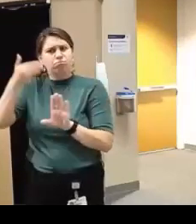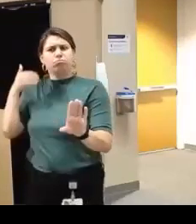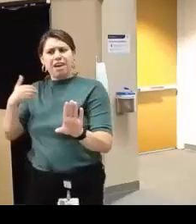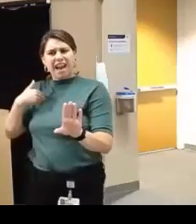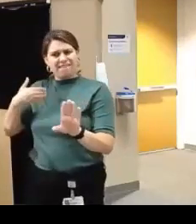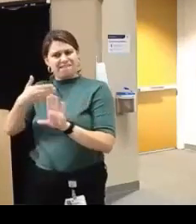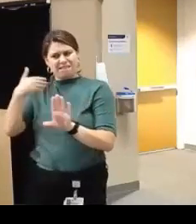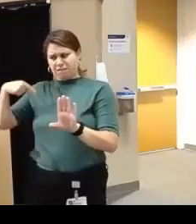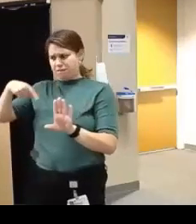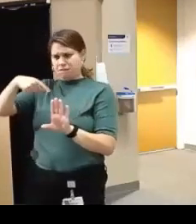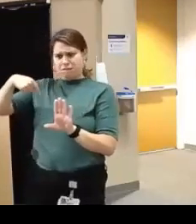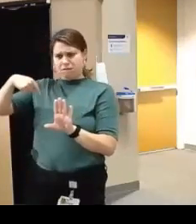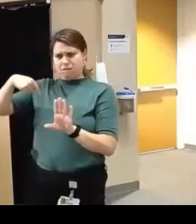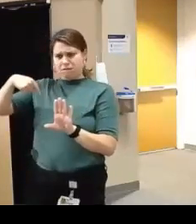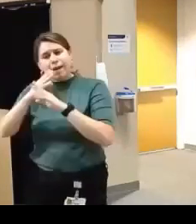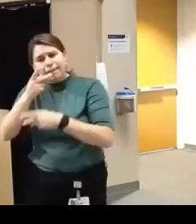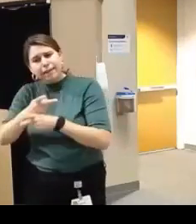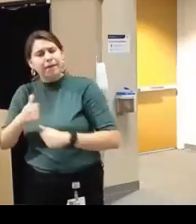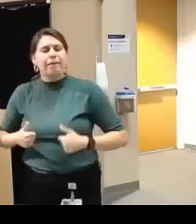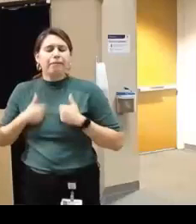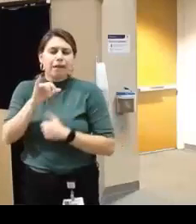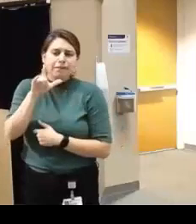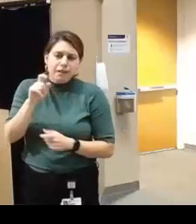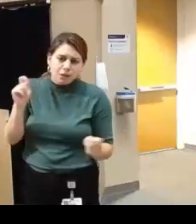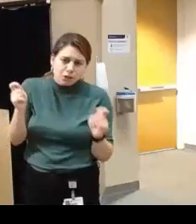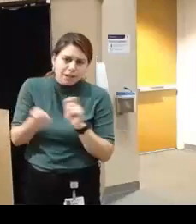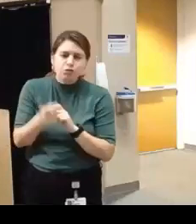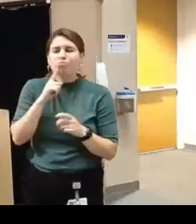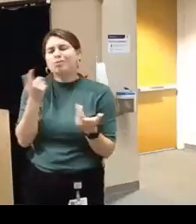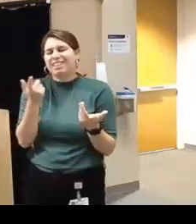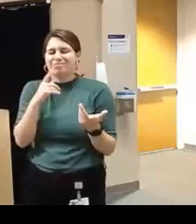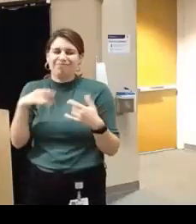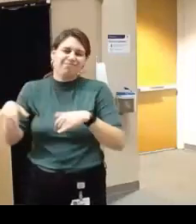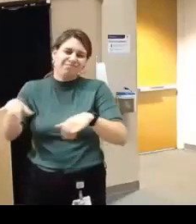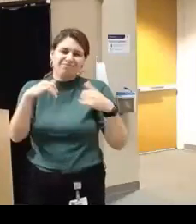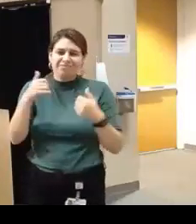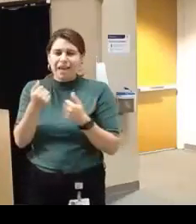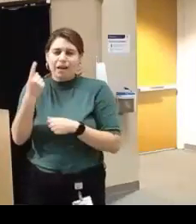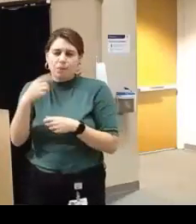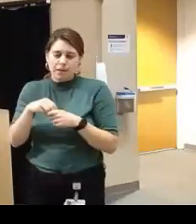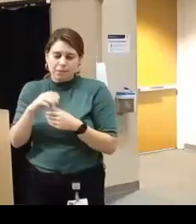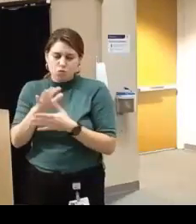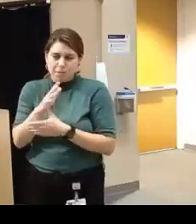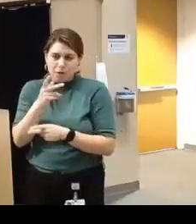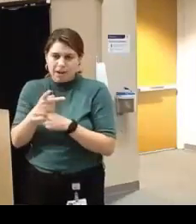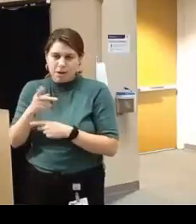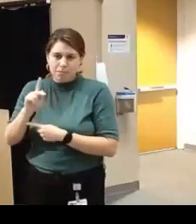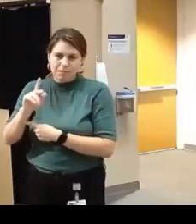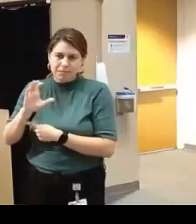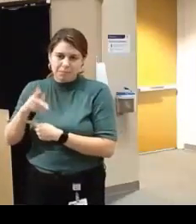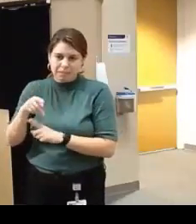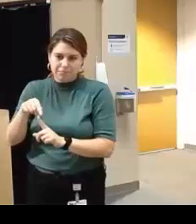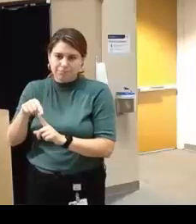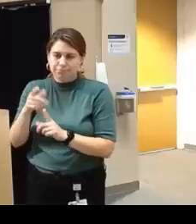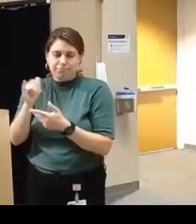thinking about preventive care, lifestyle changes, all the same things that we think about for anybody who's in primary care, all the things that help all of